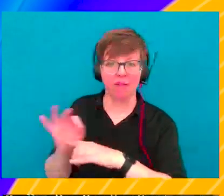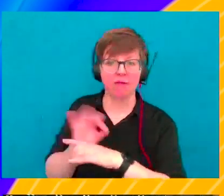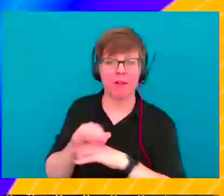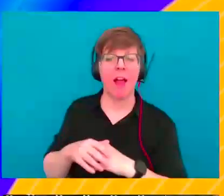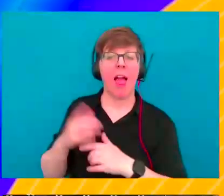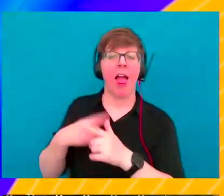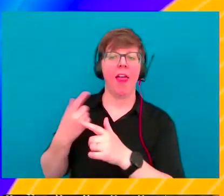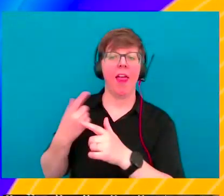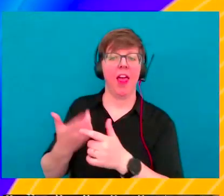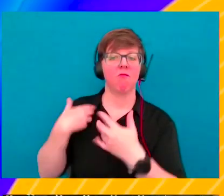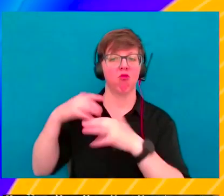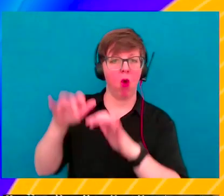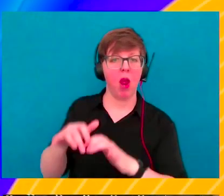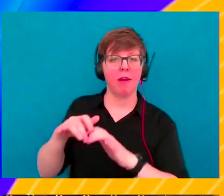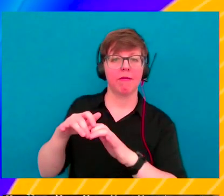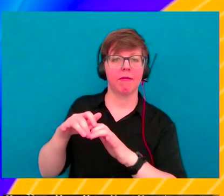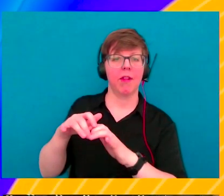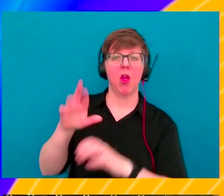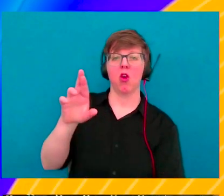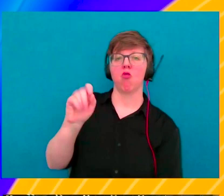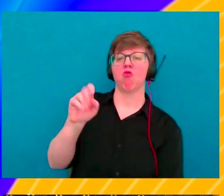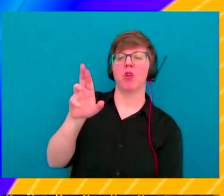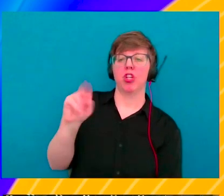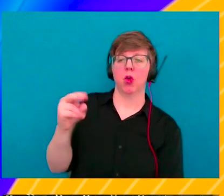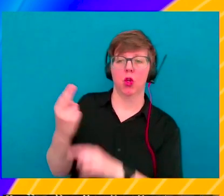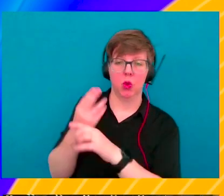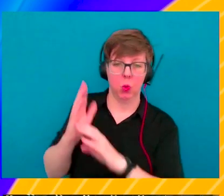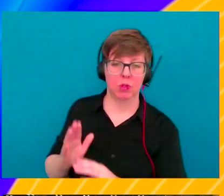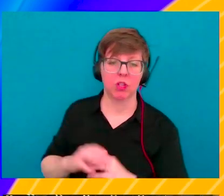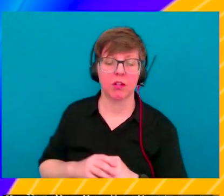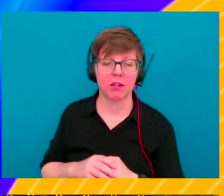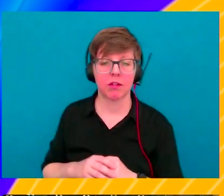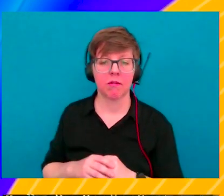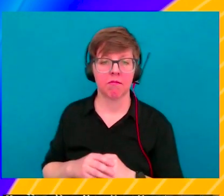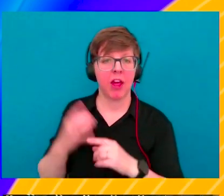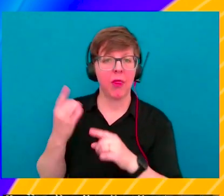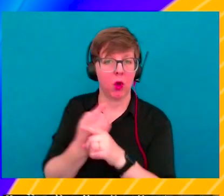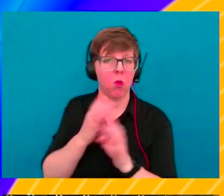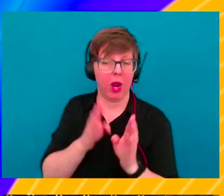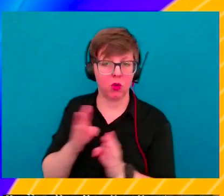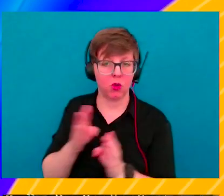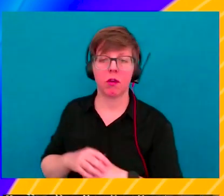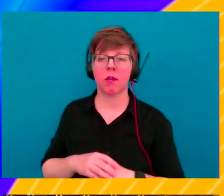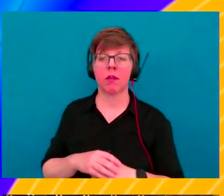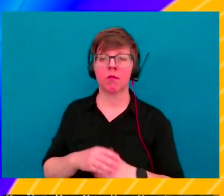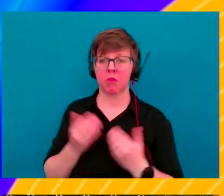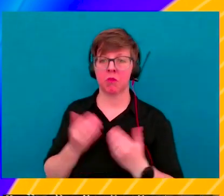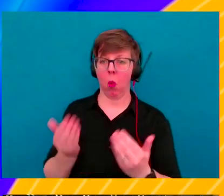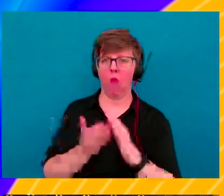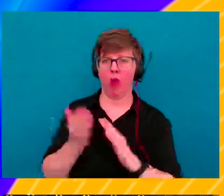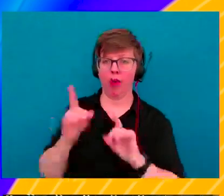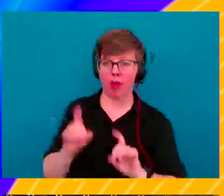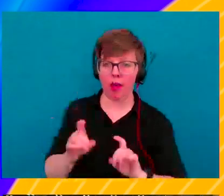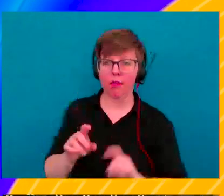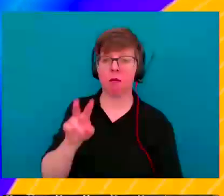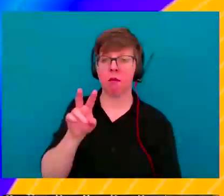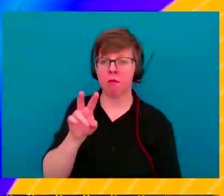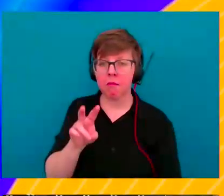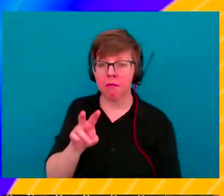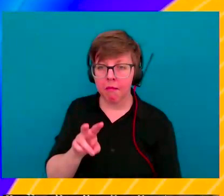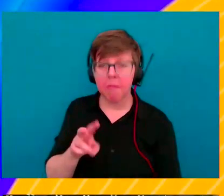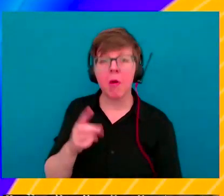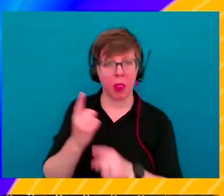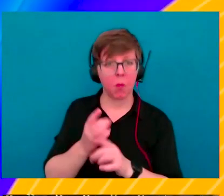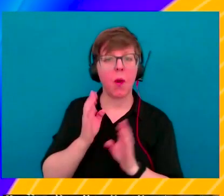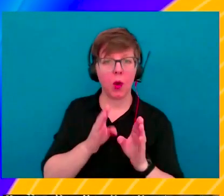it's going to give me a test. Oh, it's going to put it in the right order. Now it's contextually aware. That looks good. And